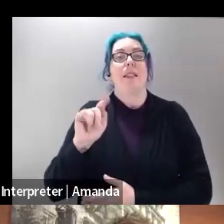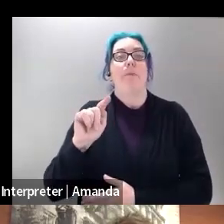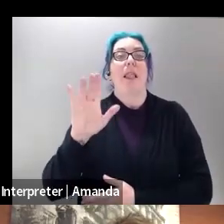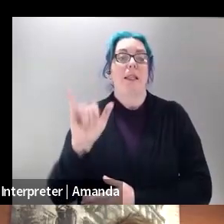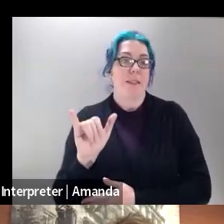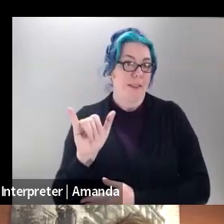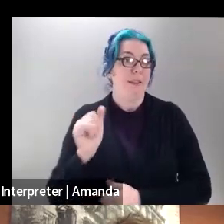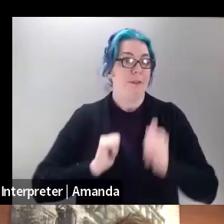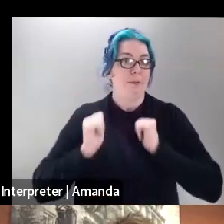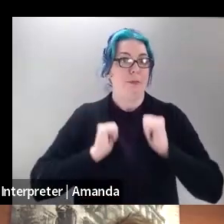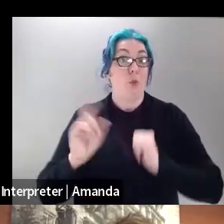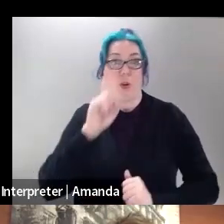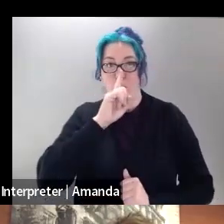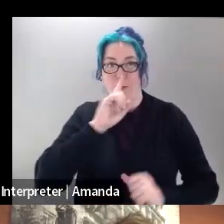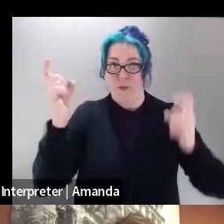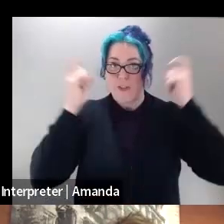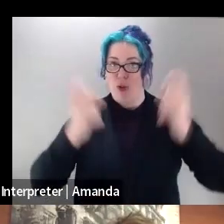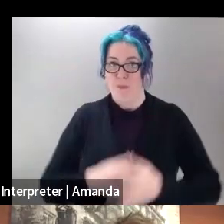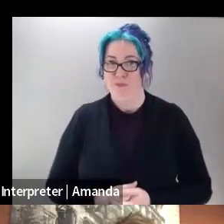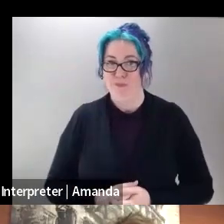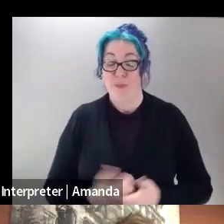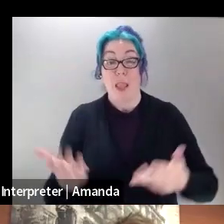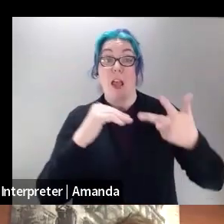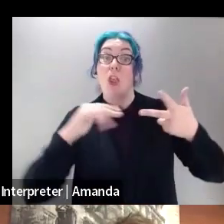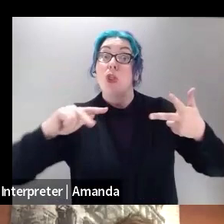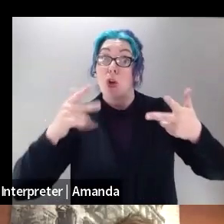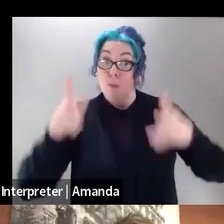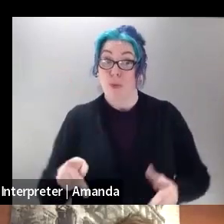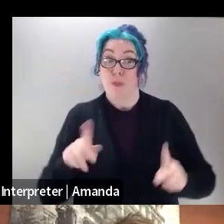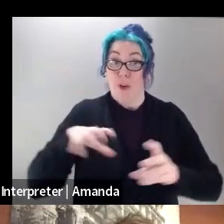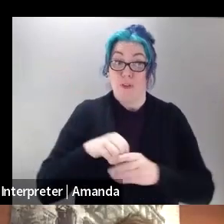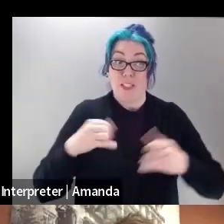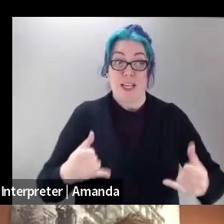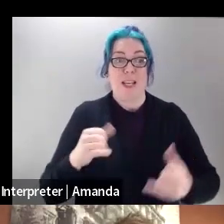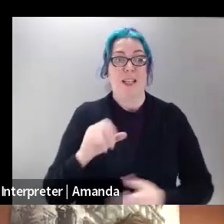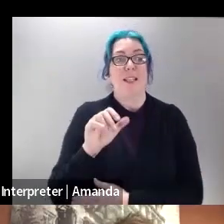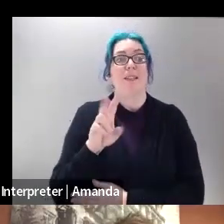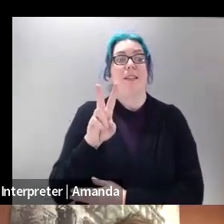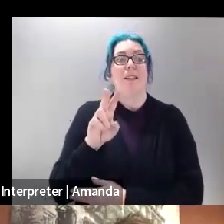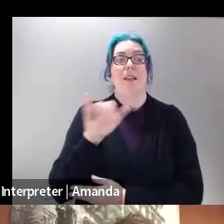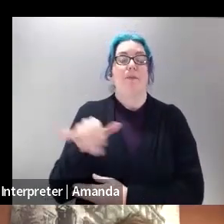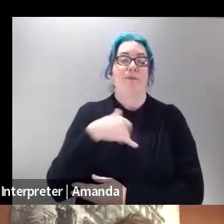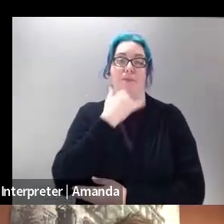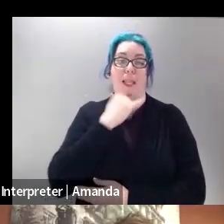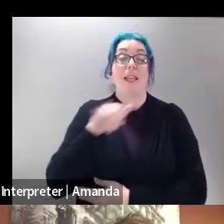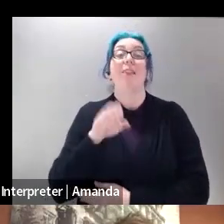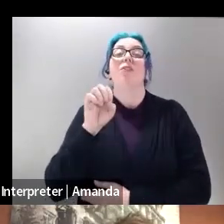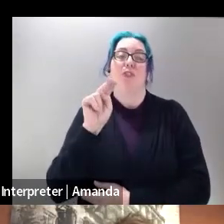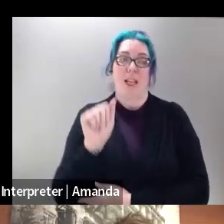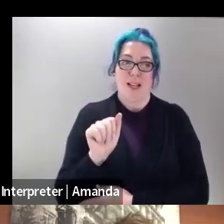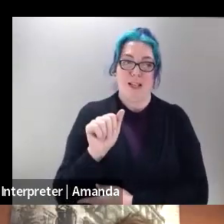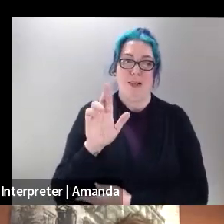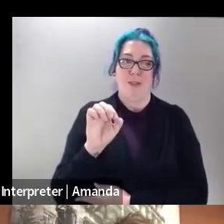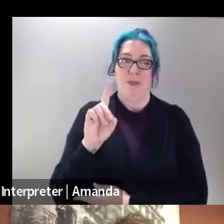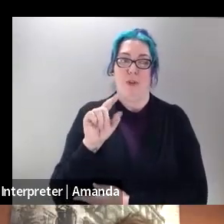Rodgers. Jenna is a mixed race dramaturg and director. She is the artistic director of Concrete